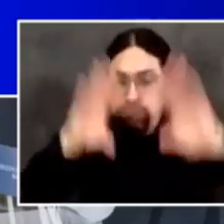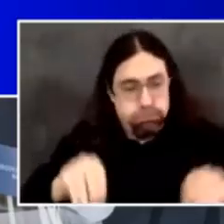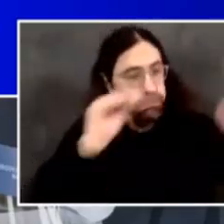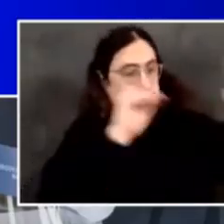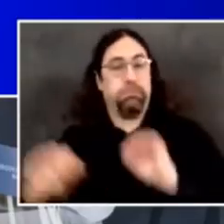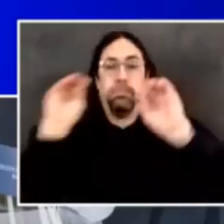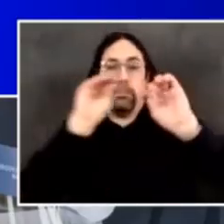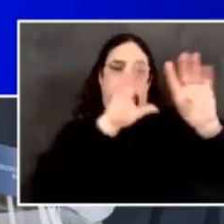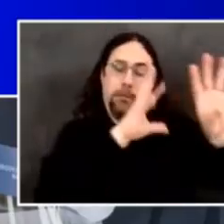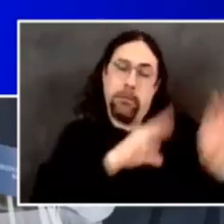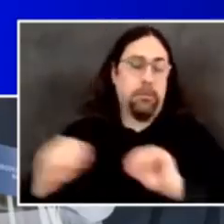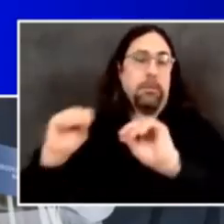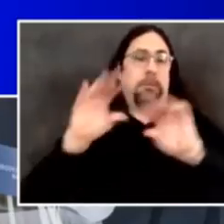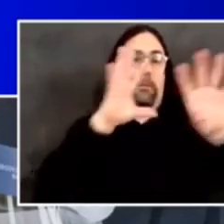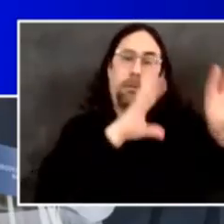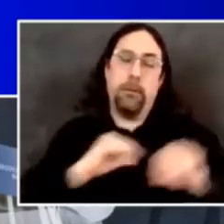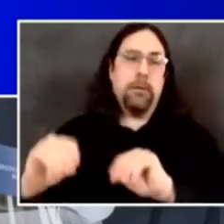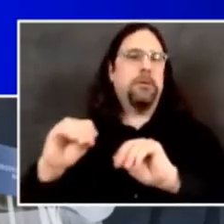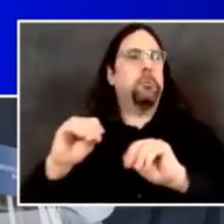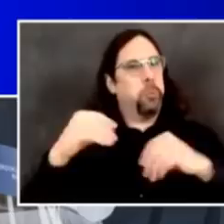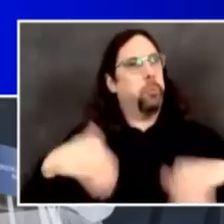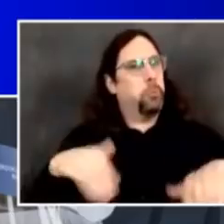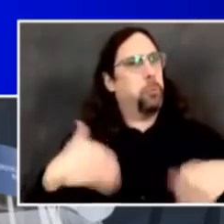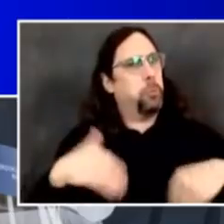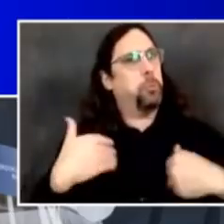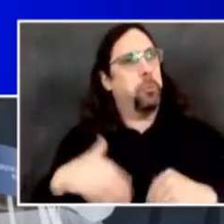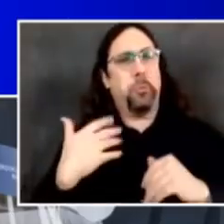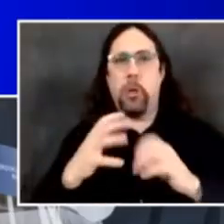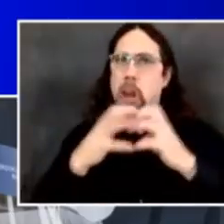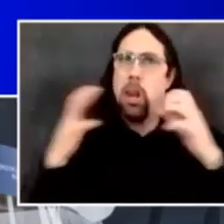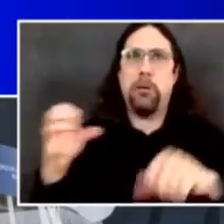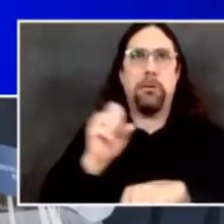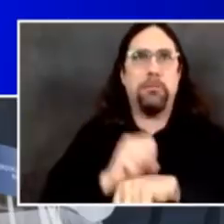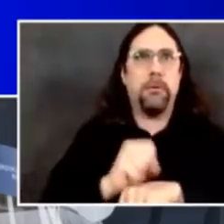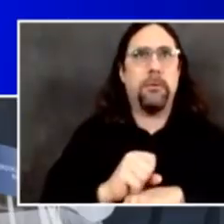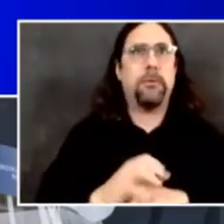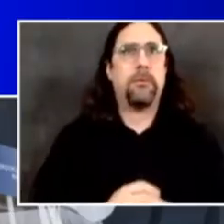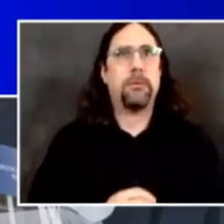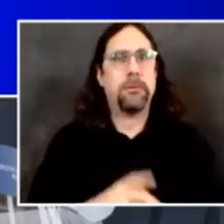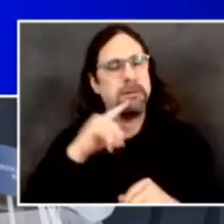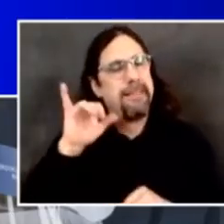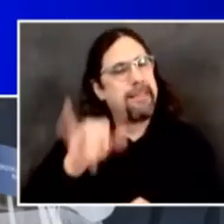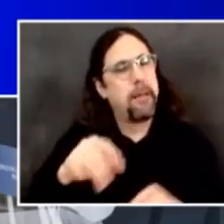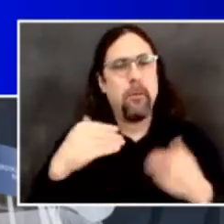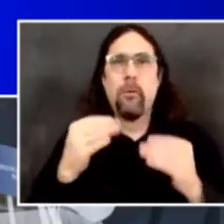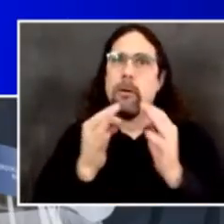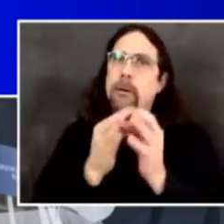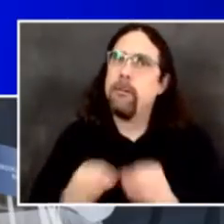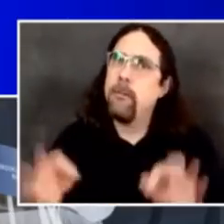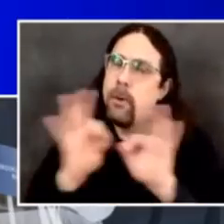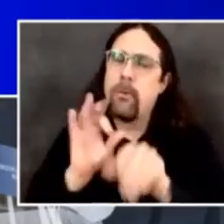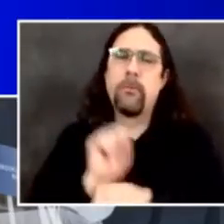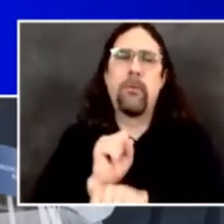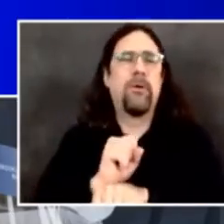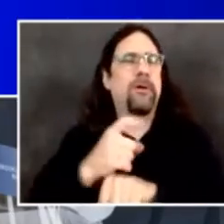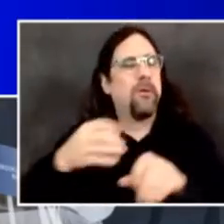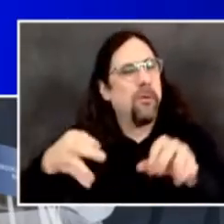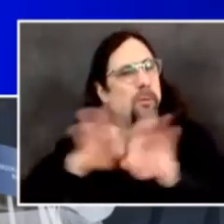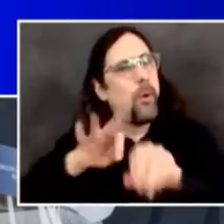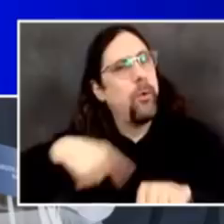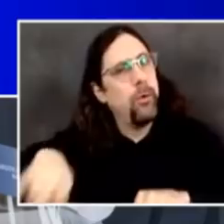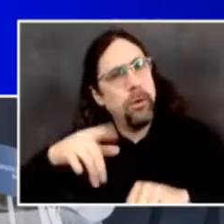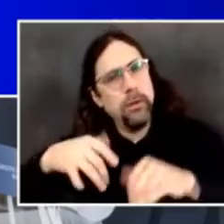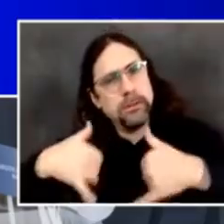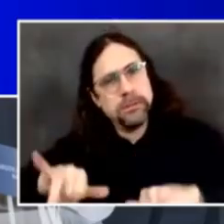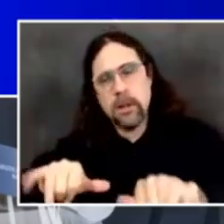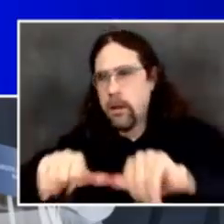heroes. So how did we get to a point now where we're starting to have a little bit of breathing